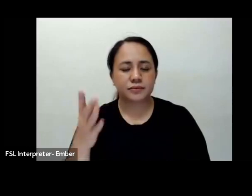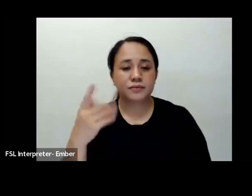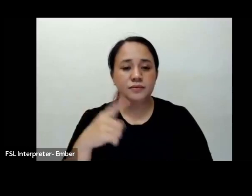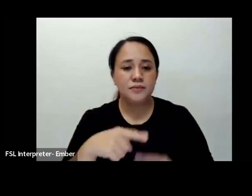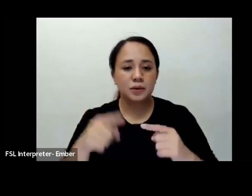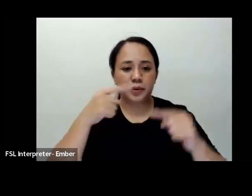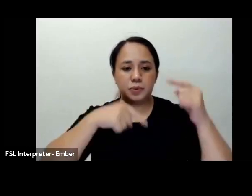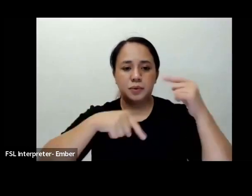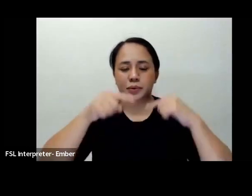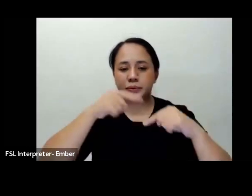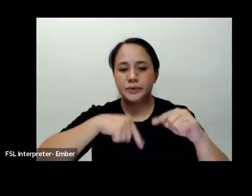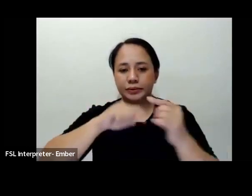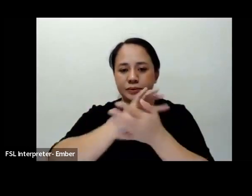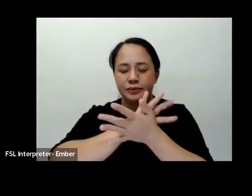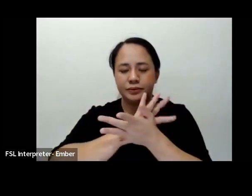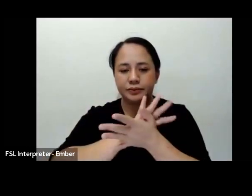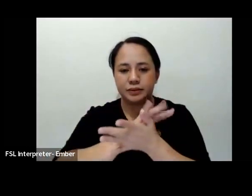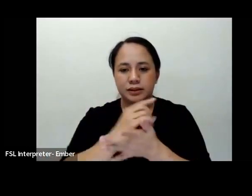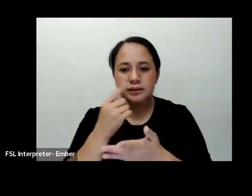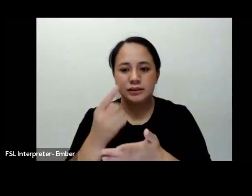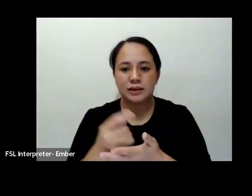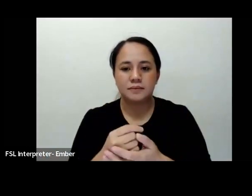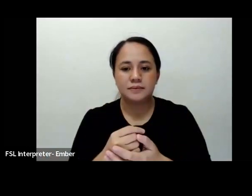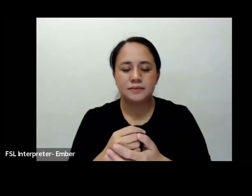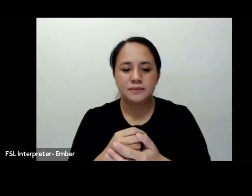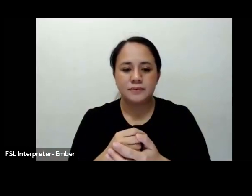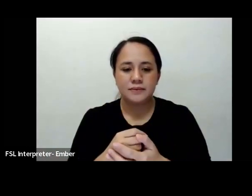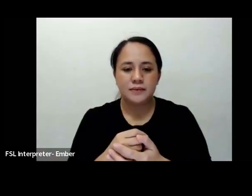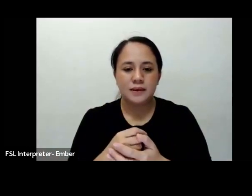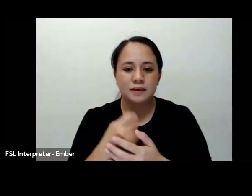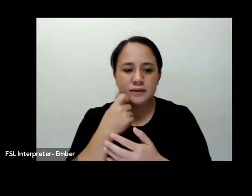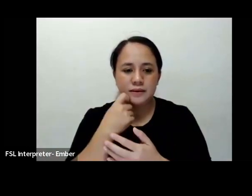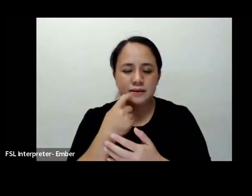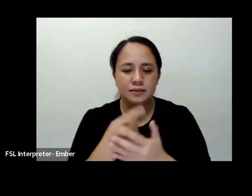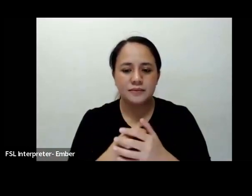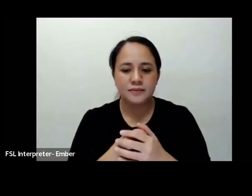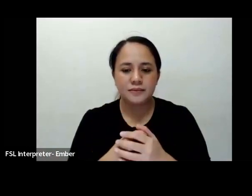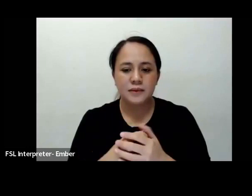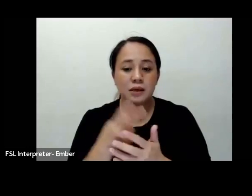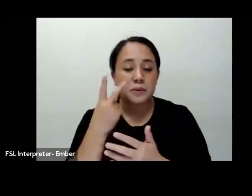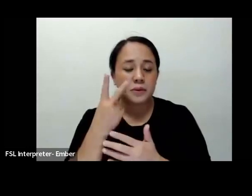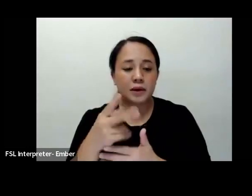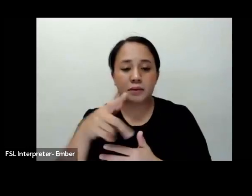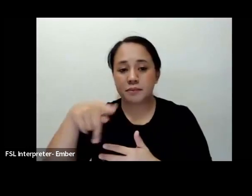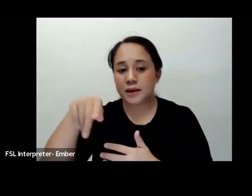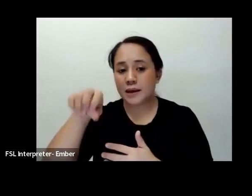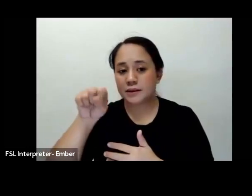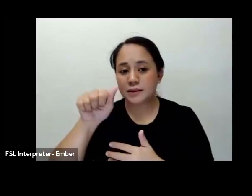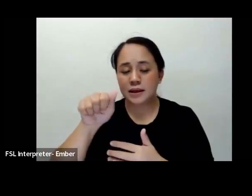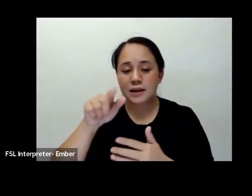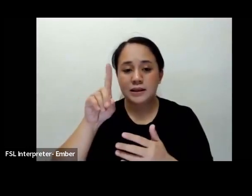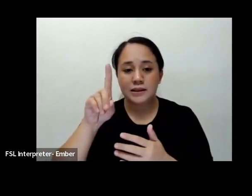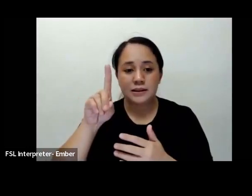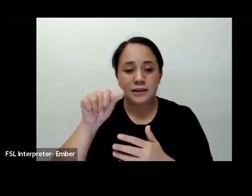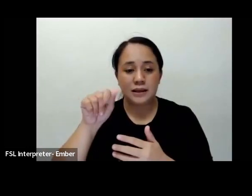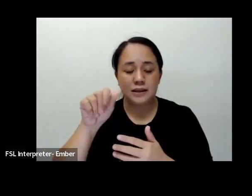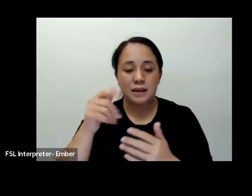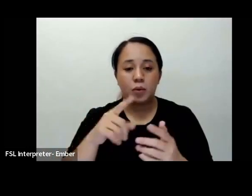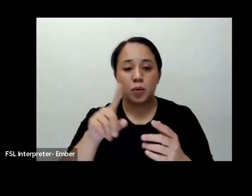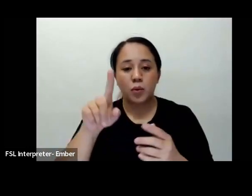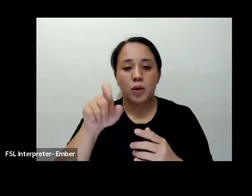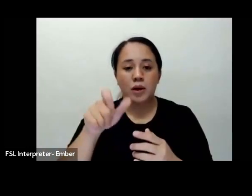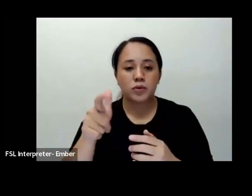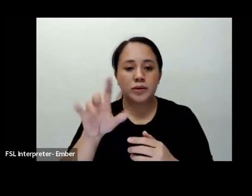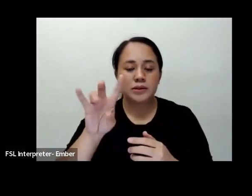to COVID, as Professor Miko was saying, if you look at the PSA data, today we have